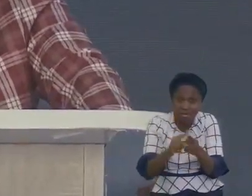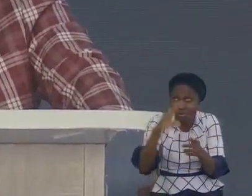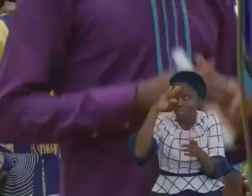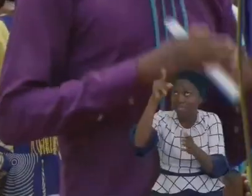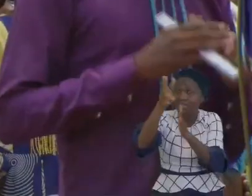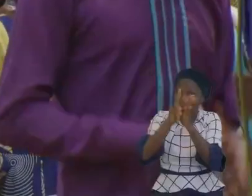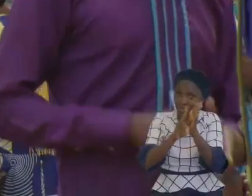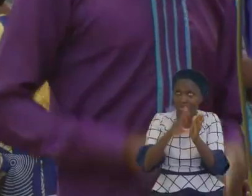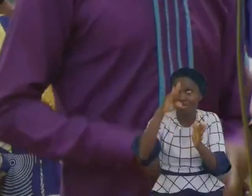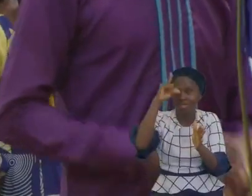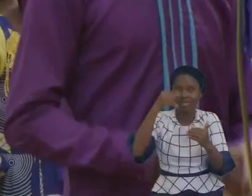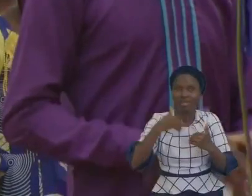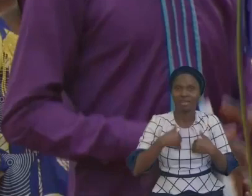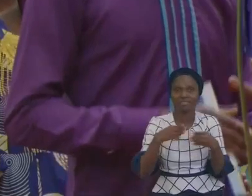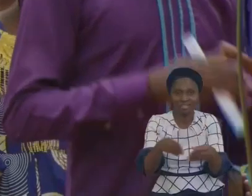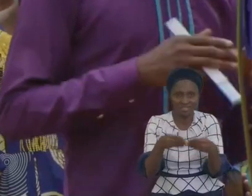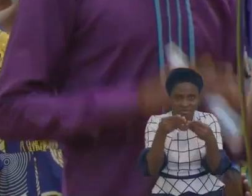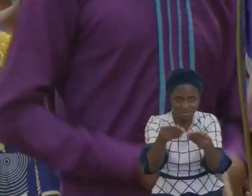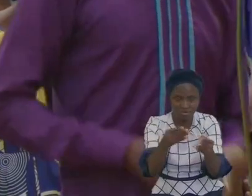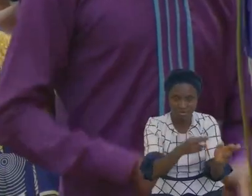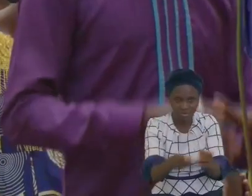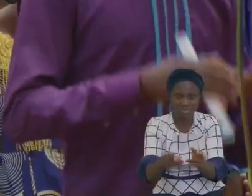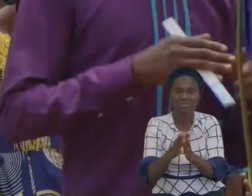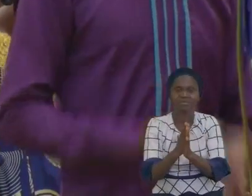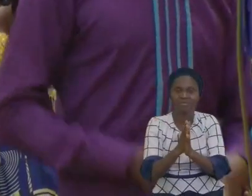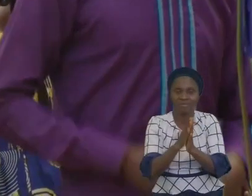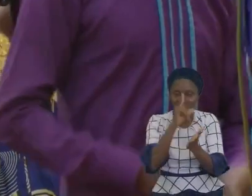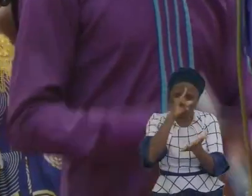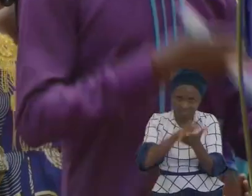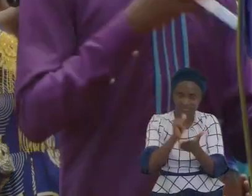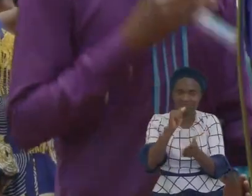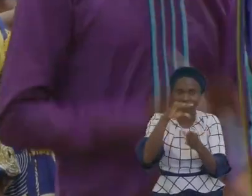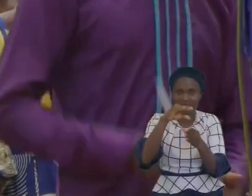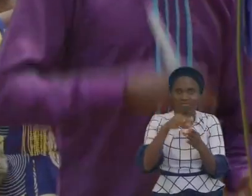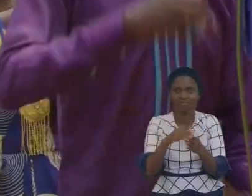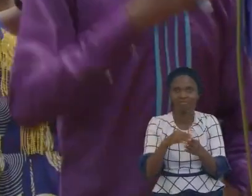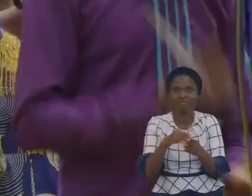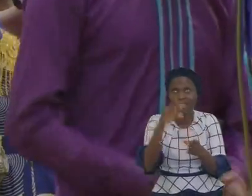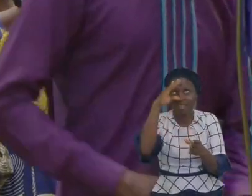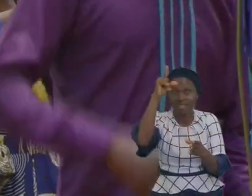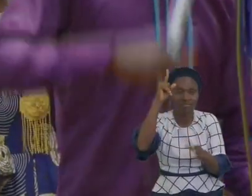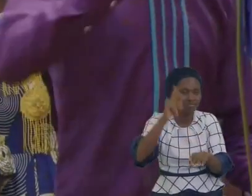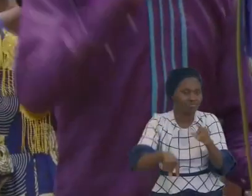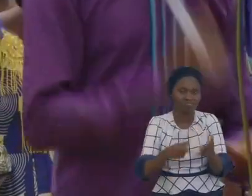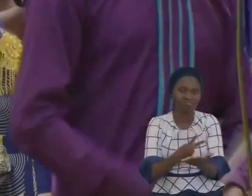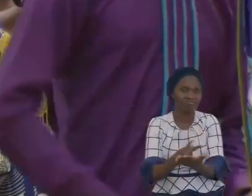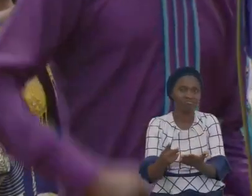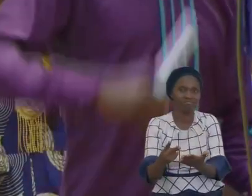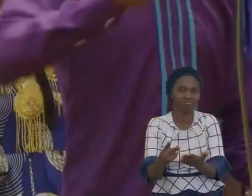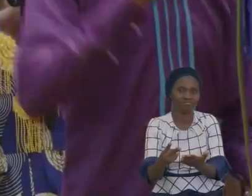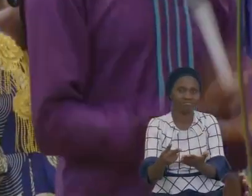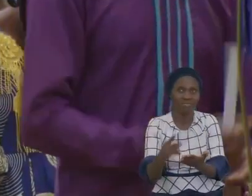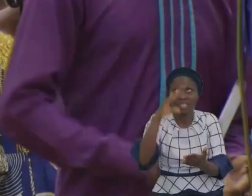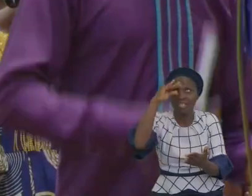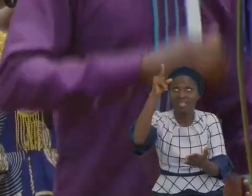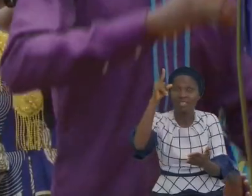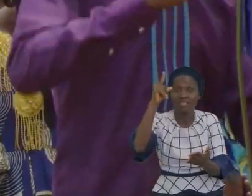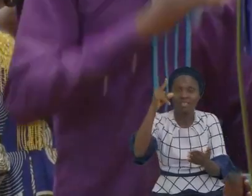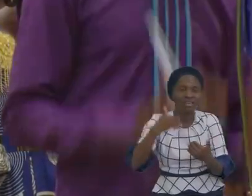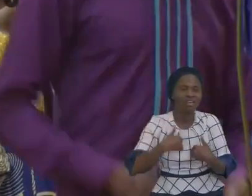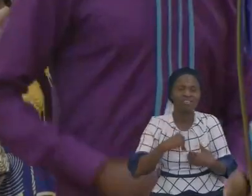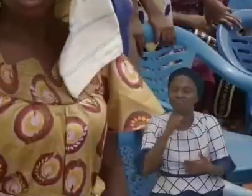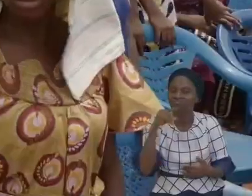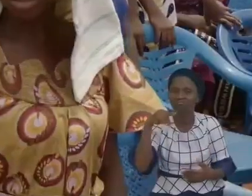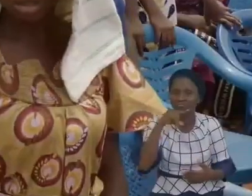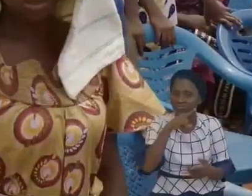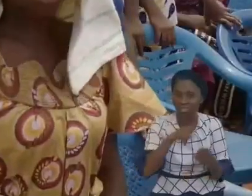He cannot fail. He has not lied unto you. What He said He will do, He